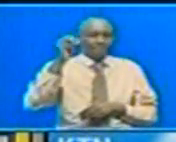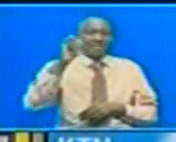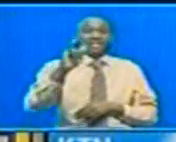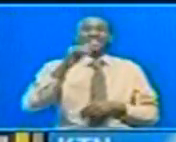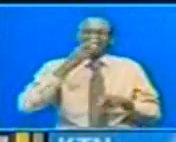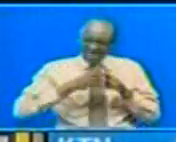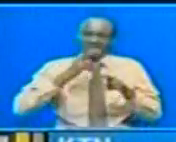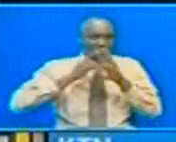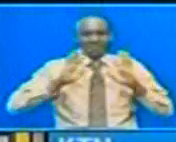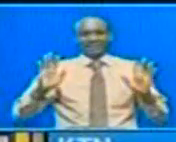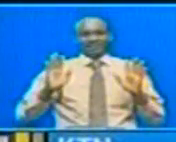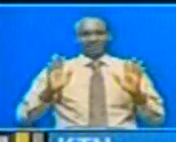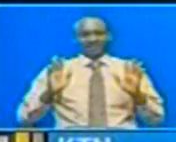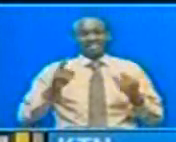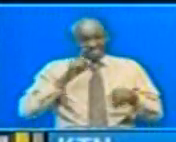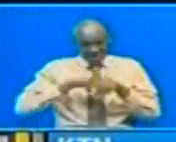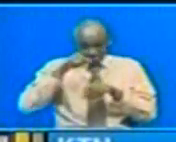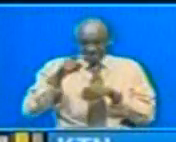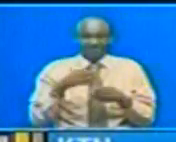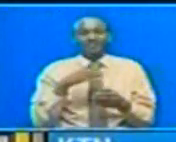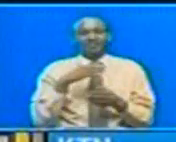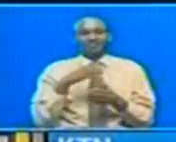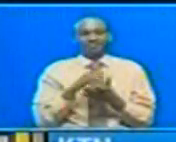time when